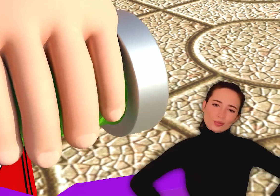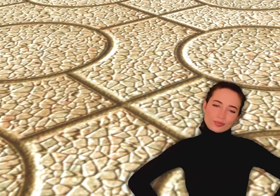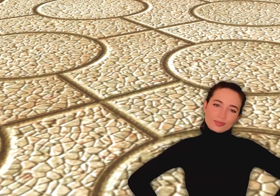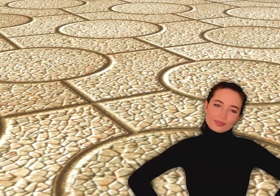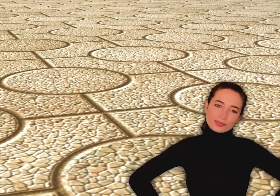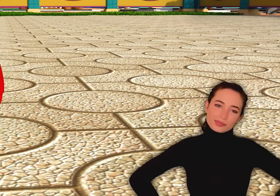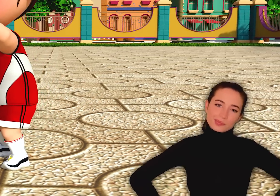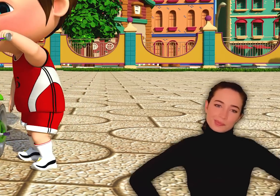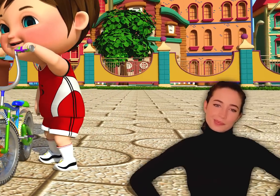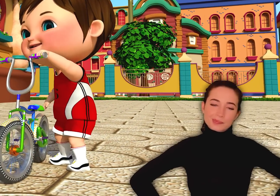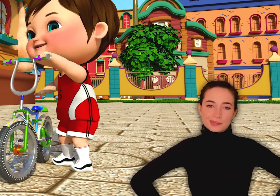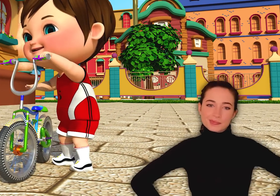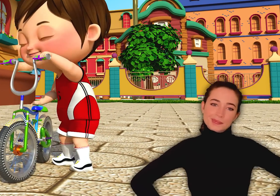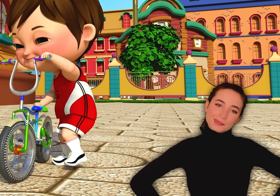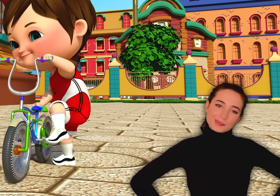will